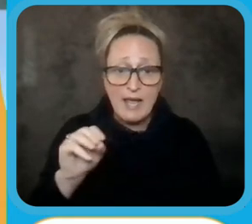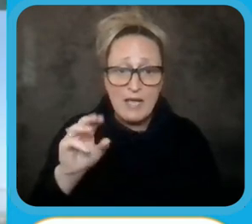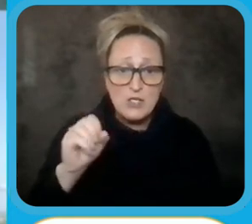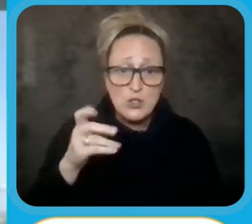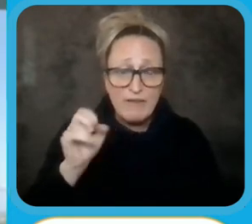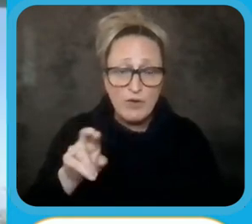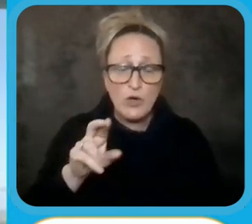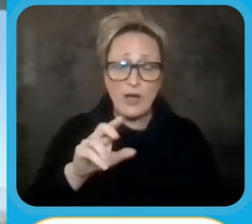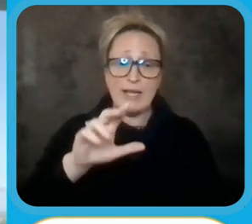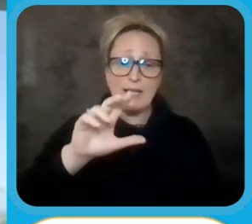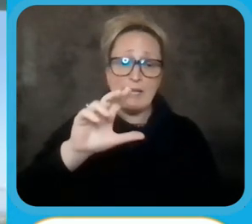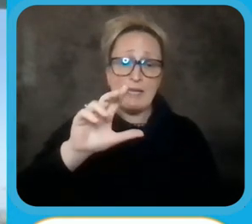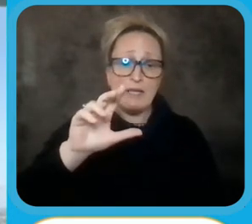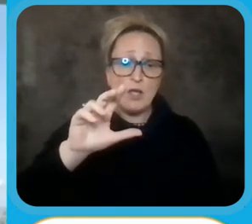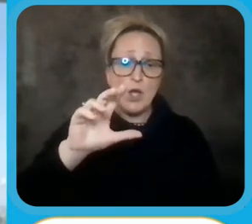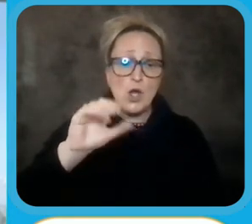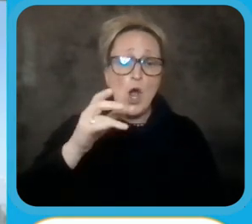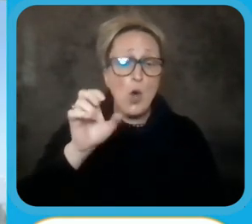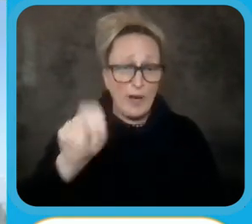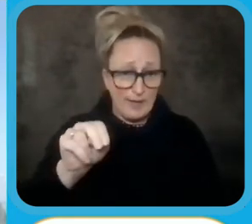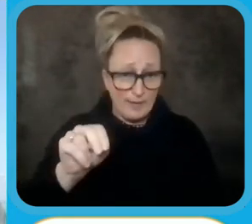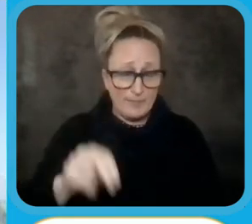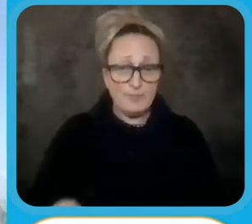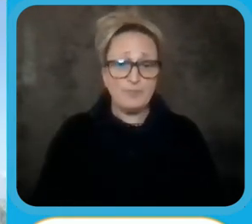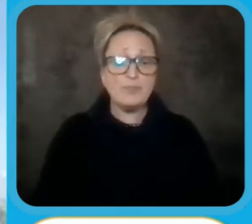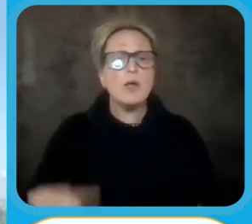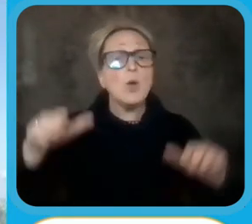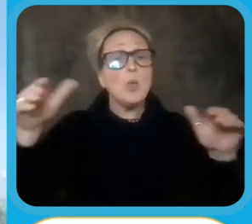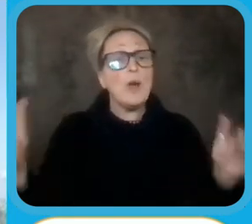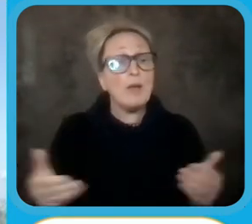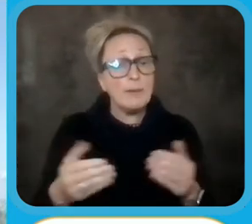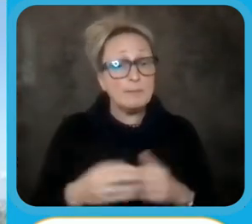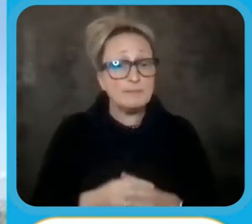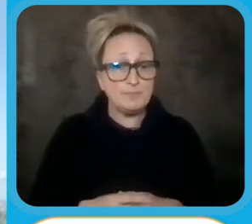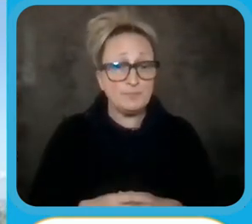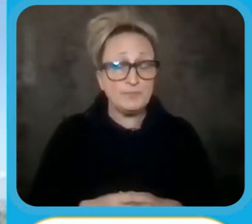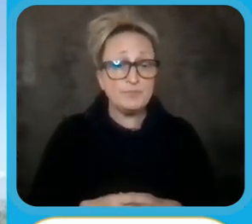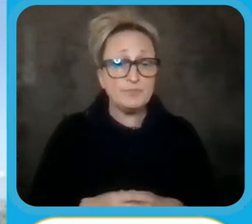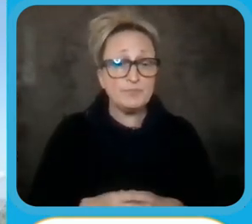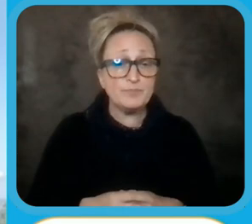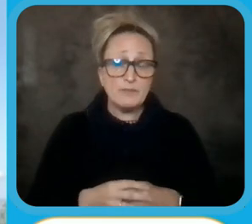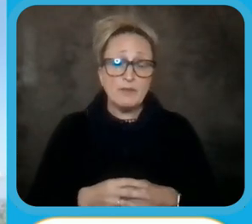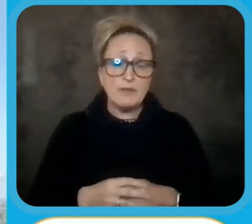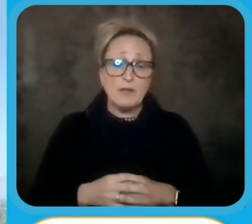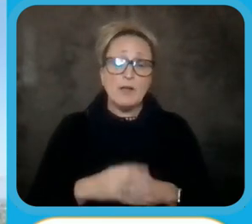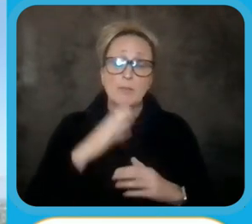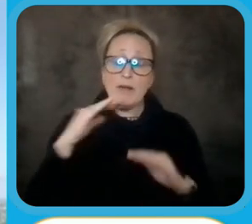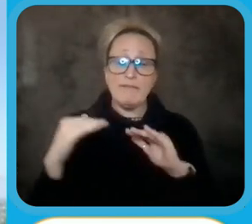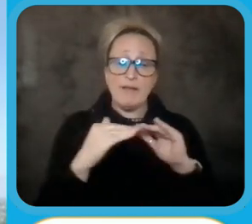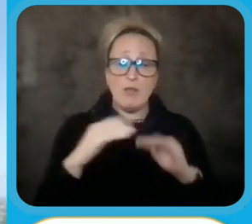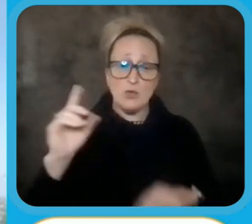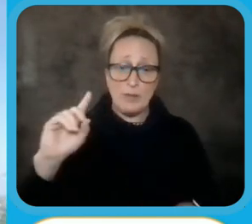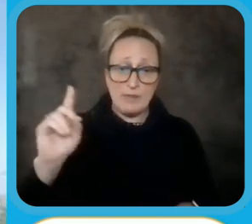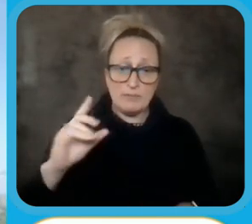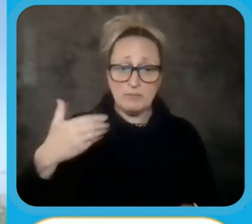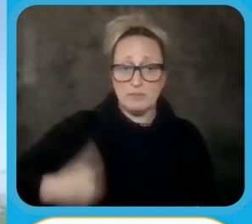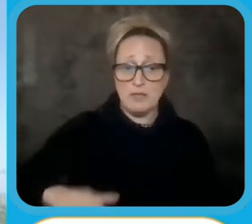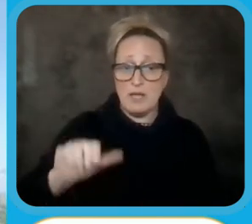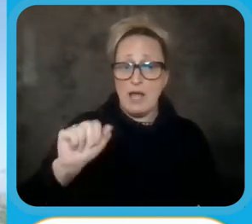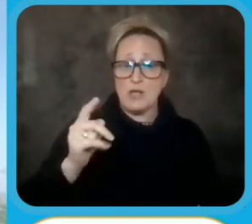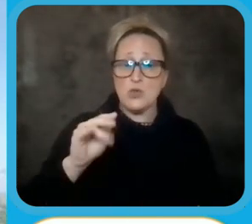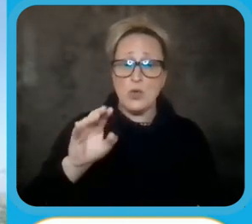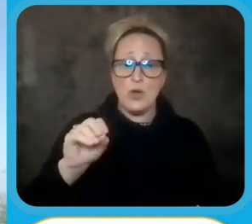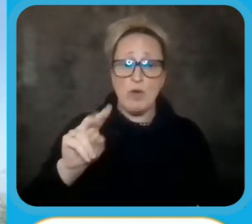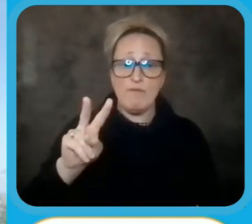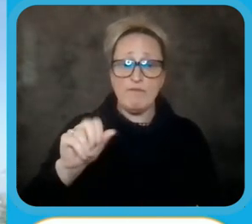Cohen. Welcome and greetings to my fellow Democrats. My name is Antonio Vasquez.